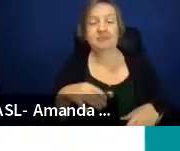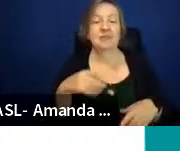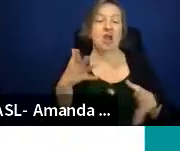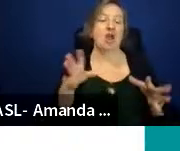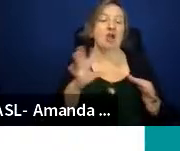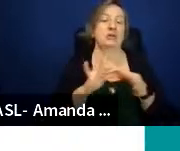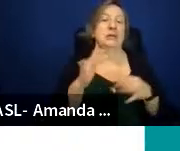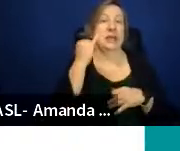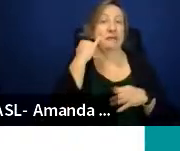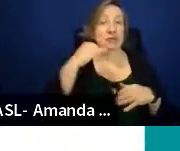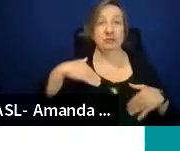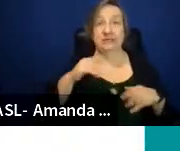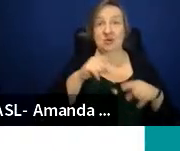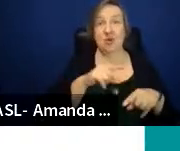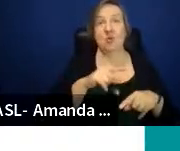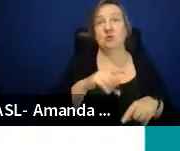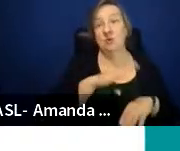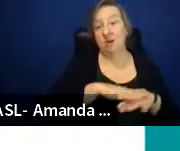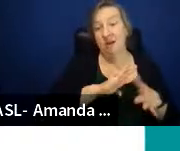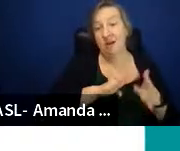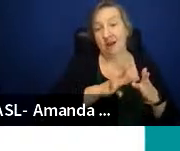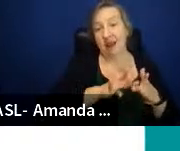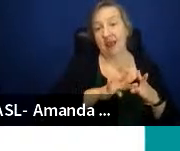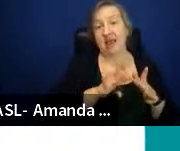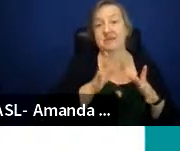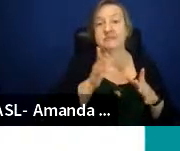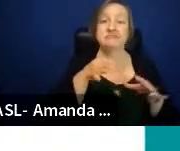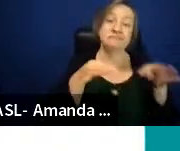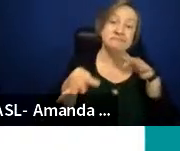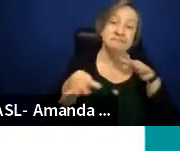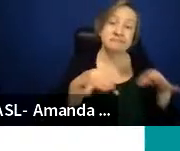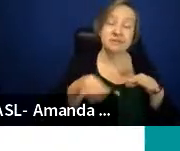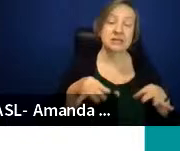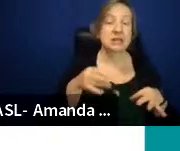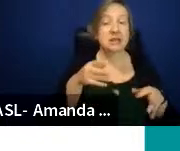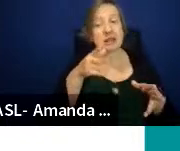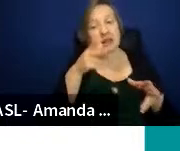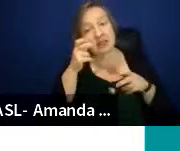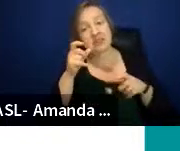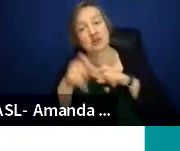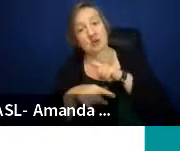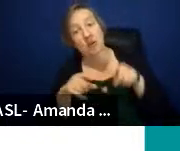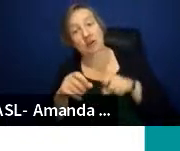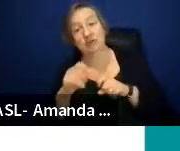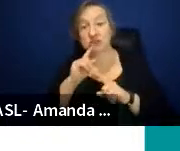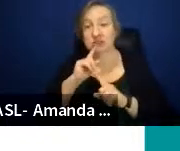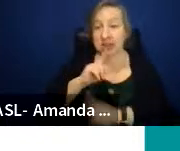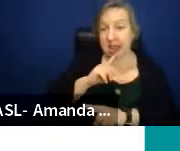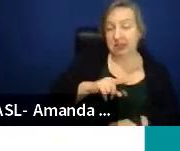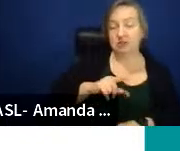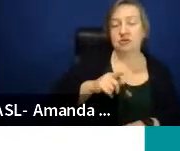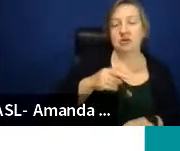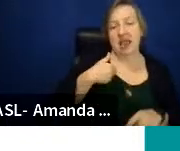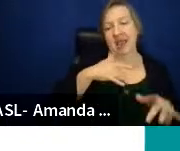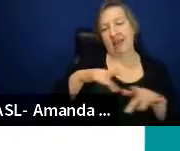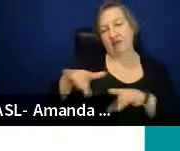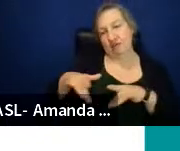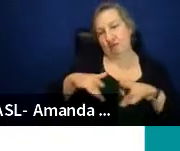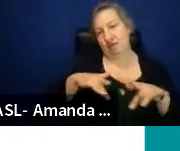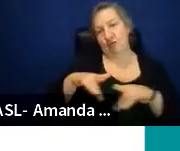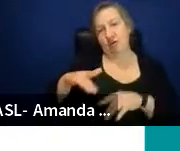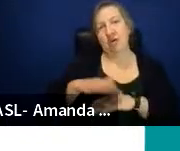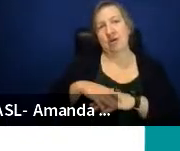didn't attend the virtual briefings and listen to the question and answer sessions, they are recorded and they're